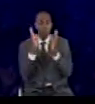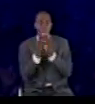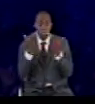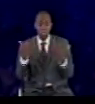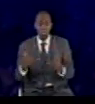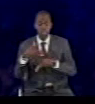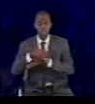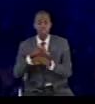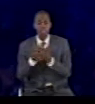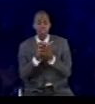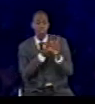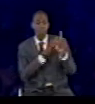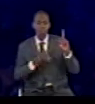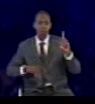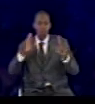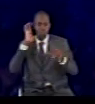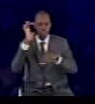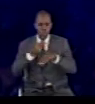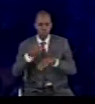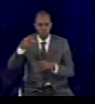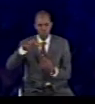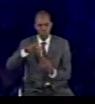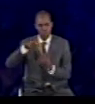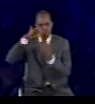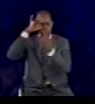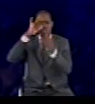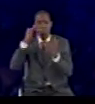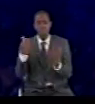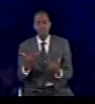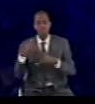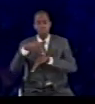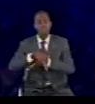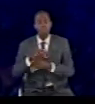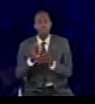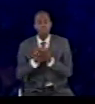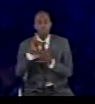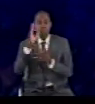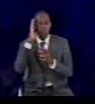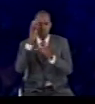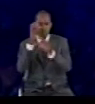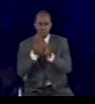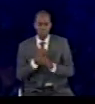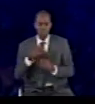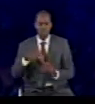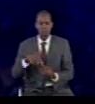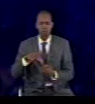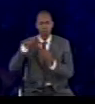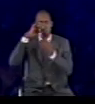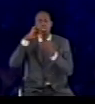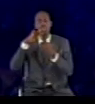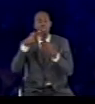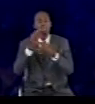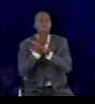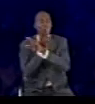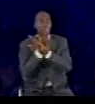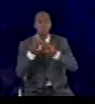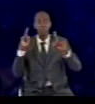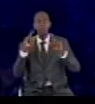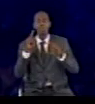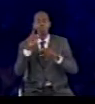touch you in particular tonight pray that you will receive supernatural liberation that you will receive the